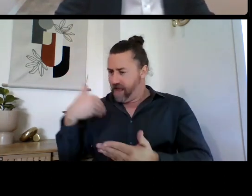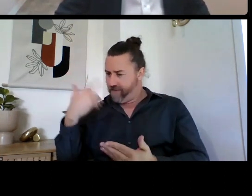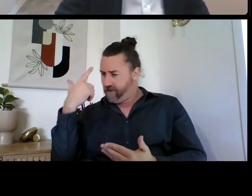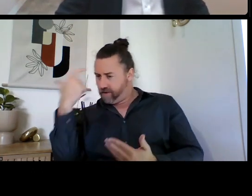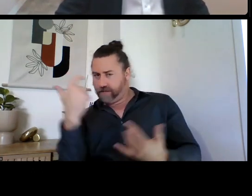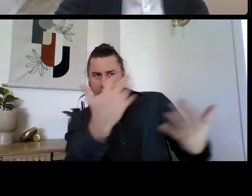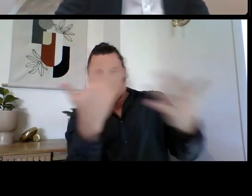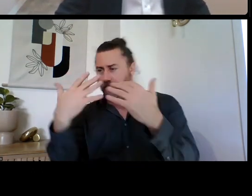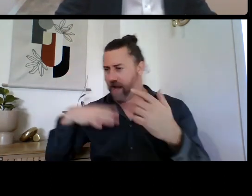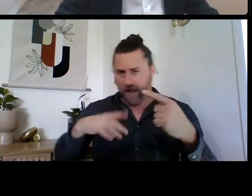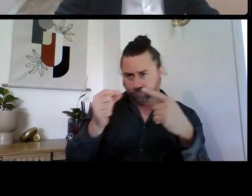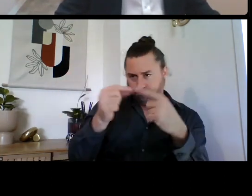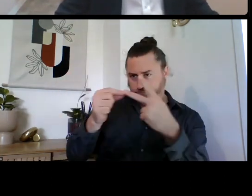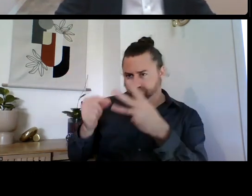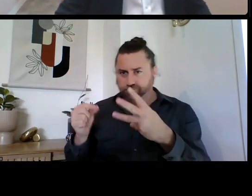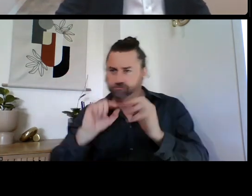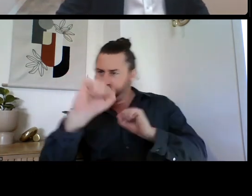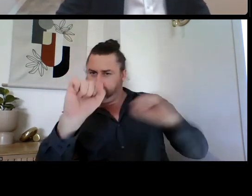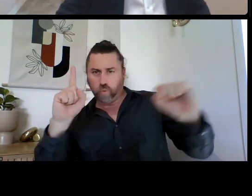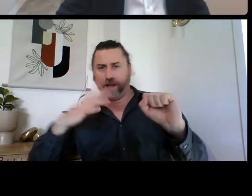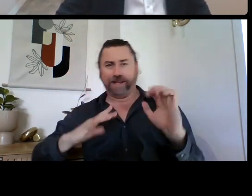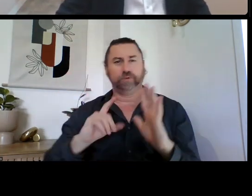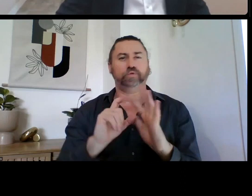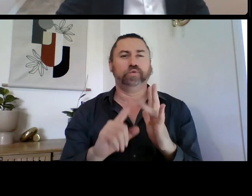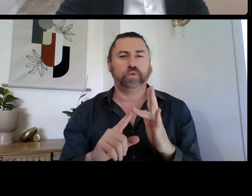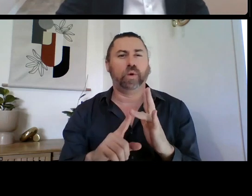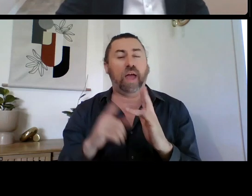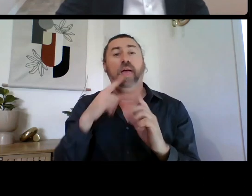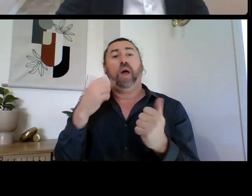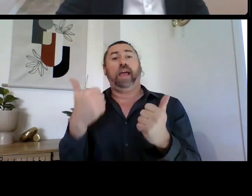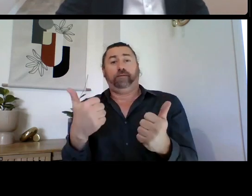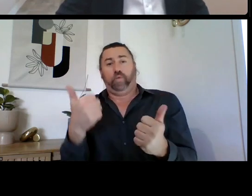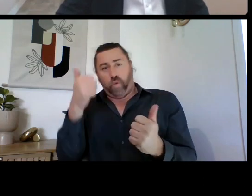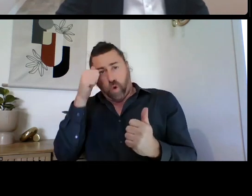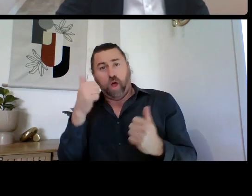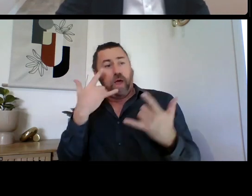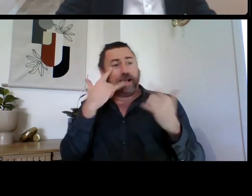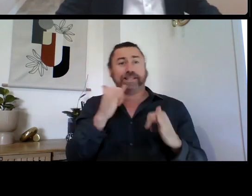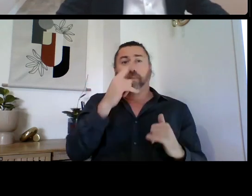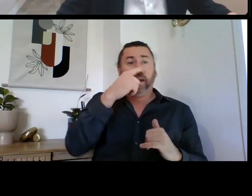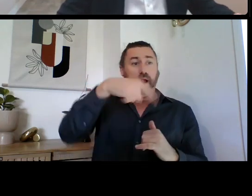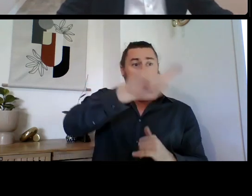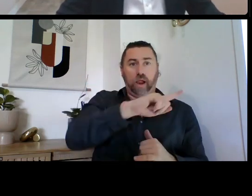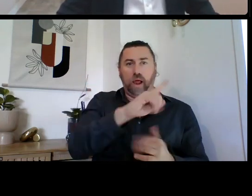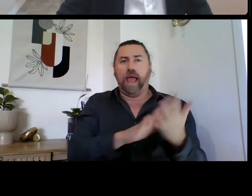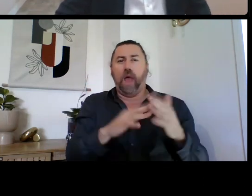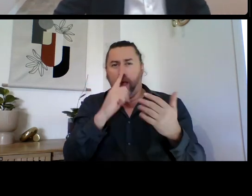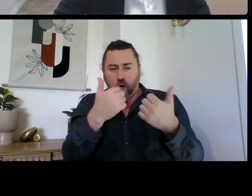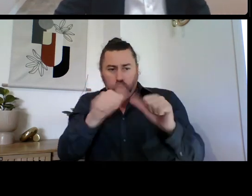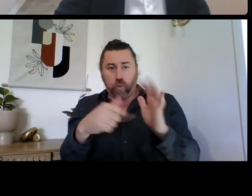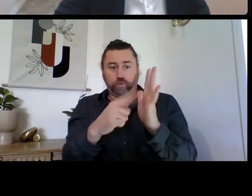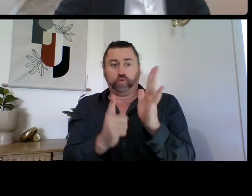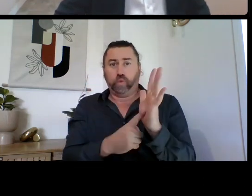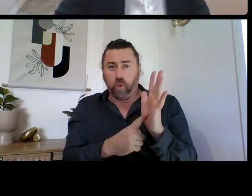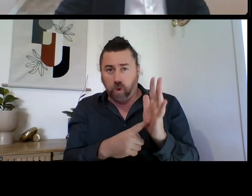the population. And it will also, the trial's also going to give us some great feedback from assessors about how we can improve the usability of the tool